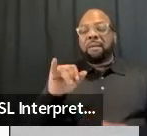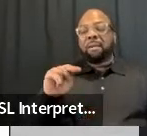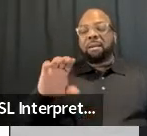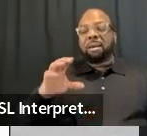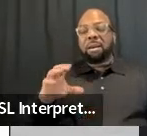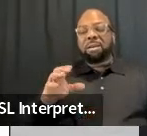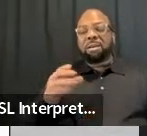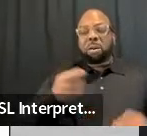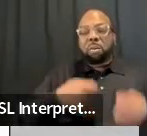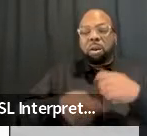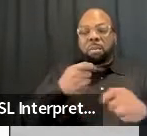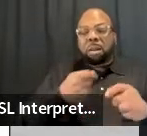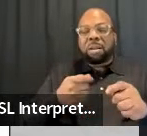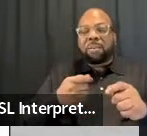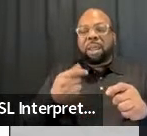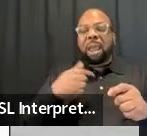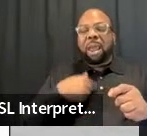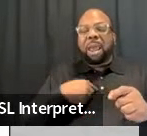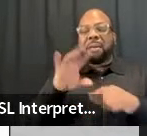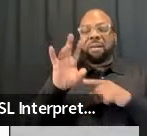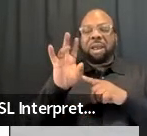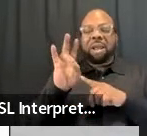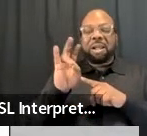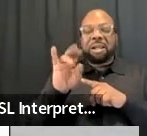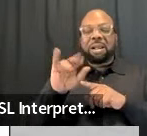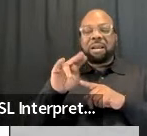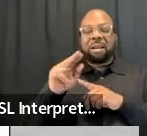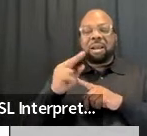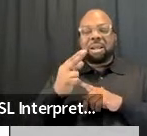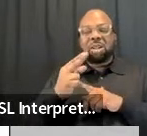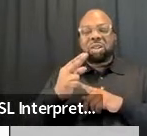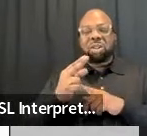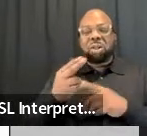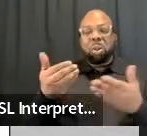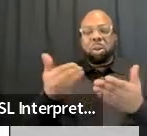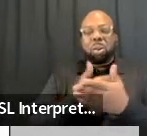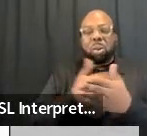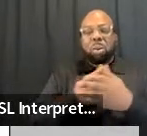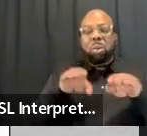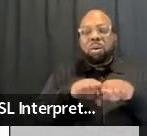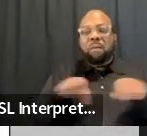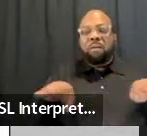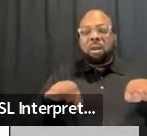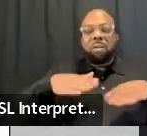those additional 7 inches count as new floor area.